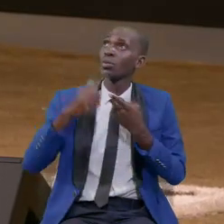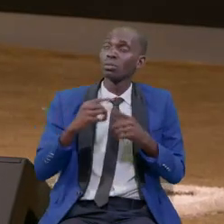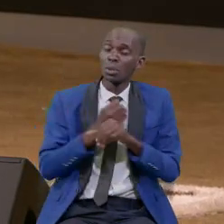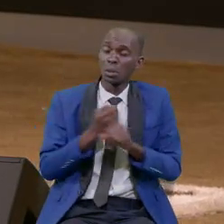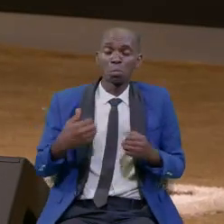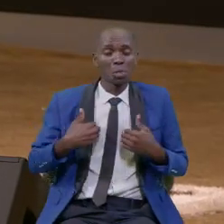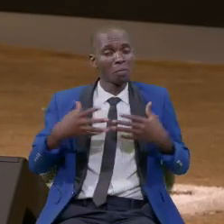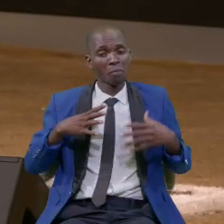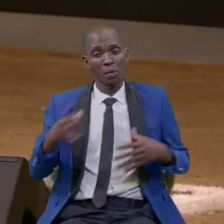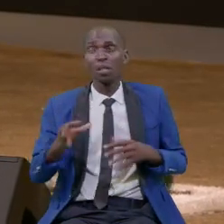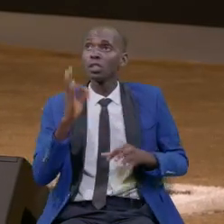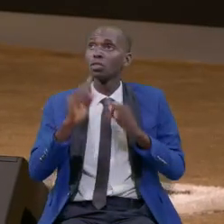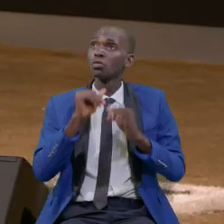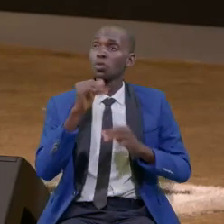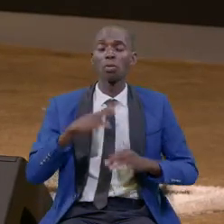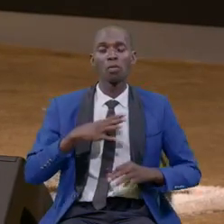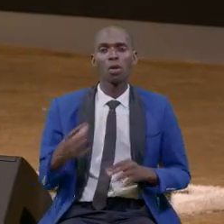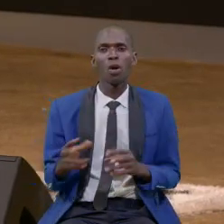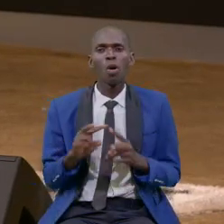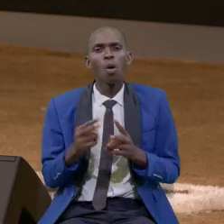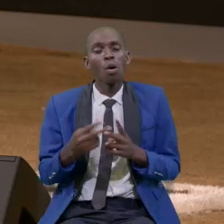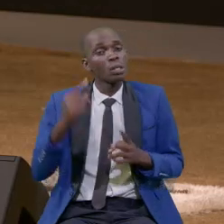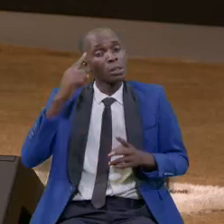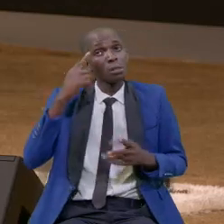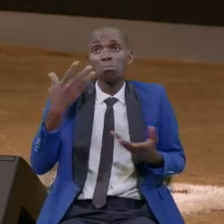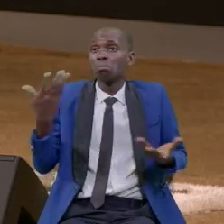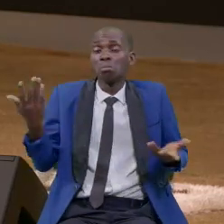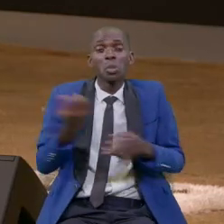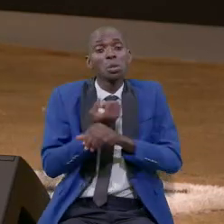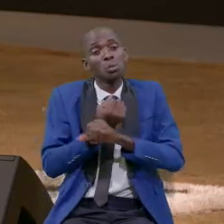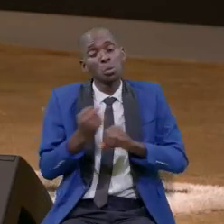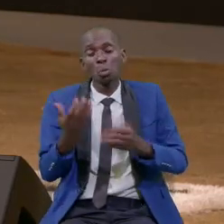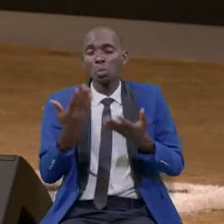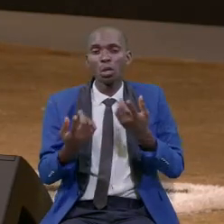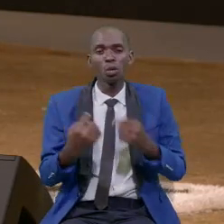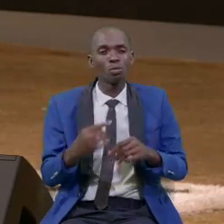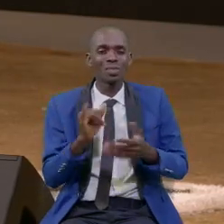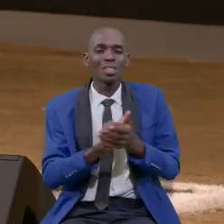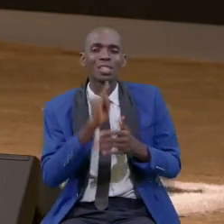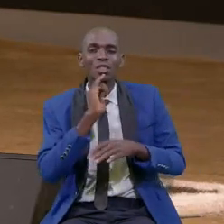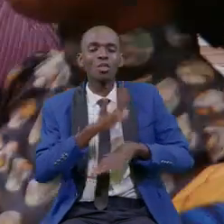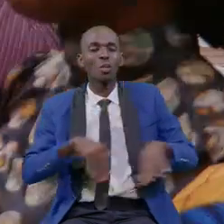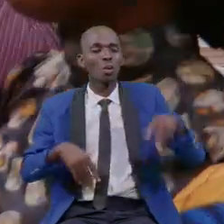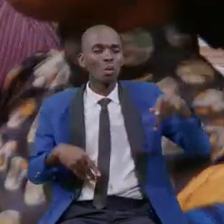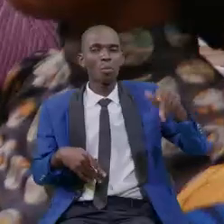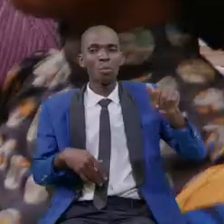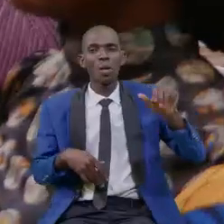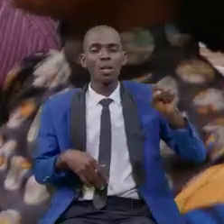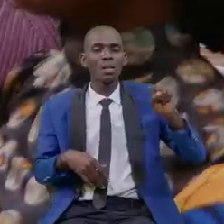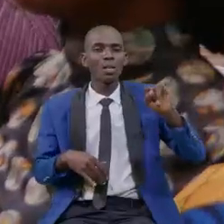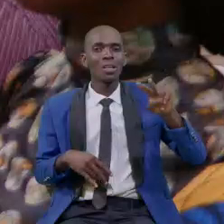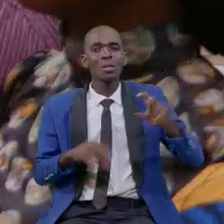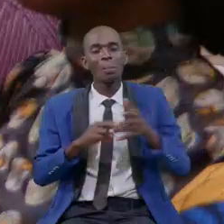that salvation will come by and by. No, that's passive faith. The people that have passive faith, that